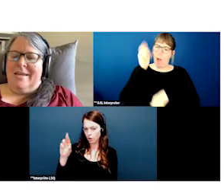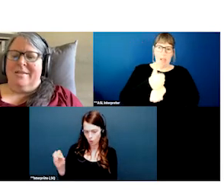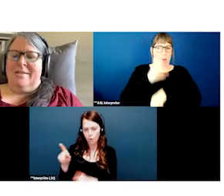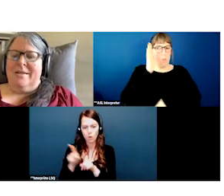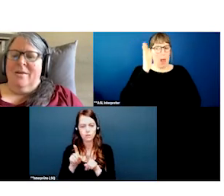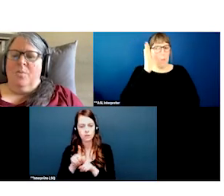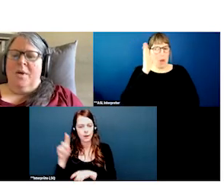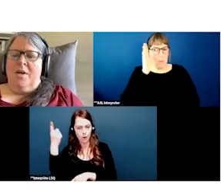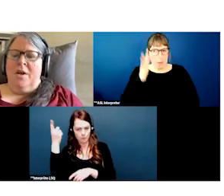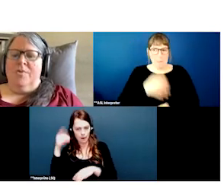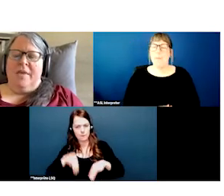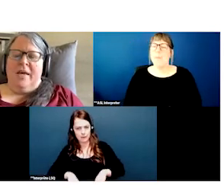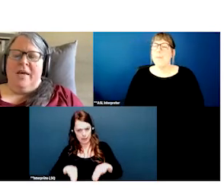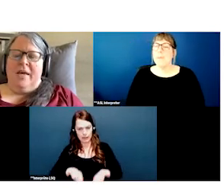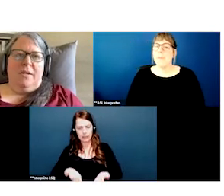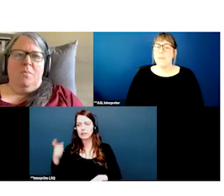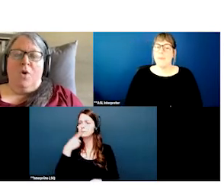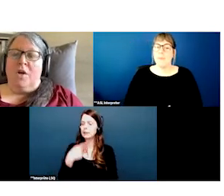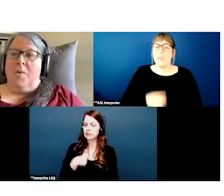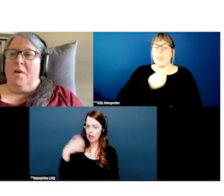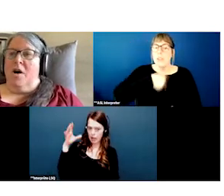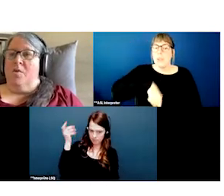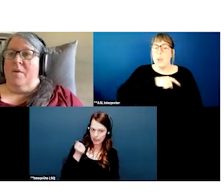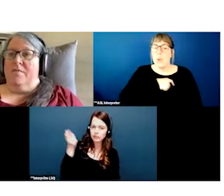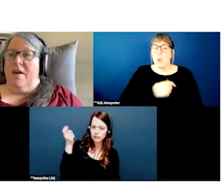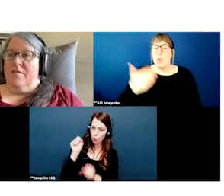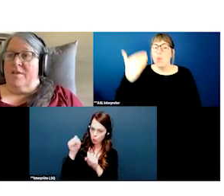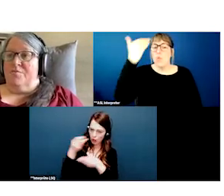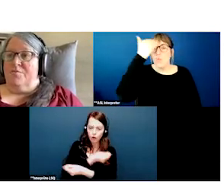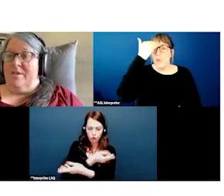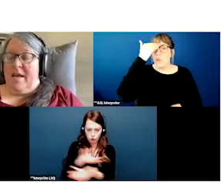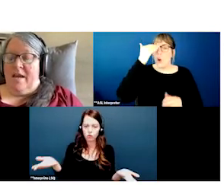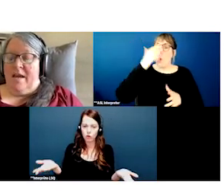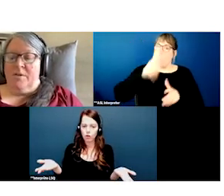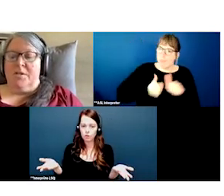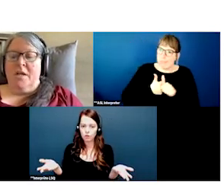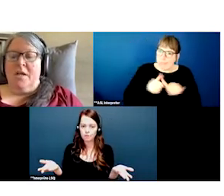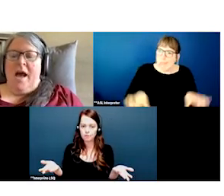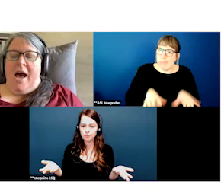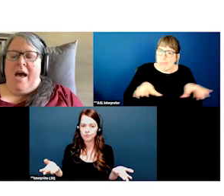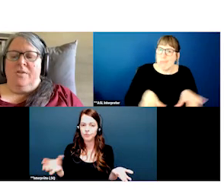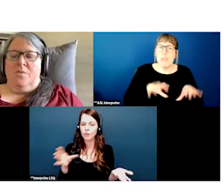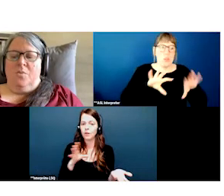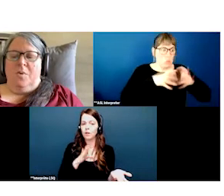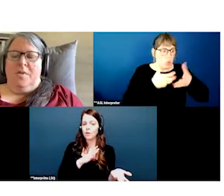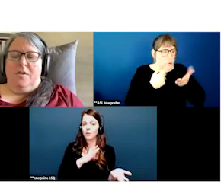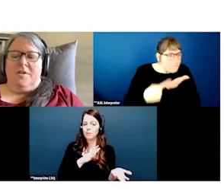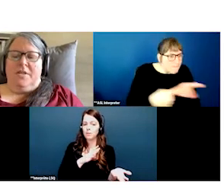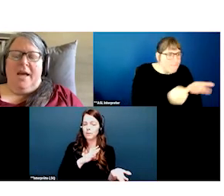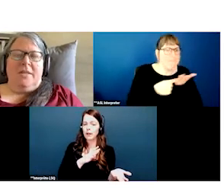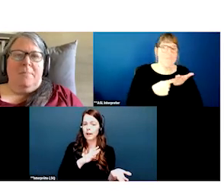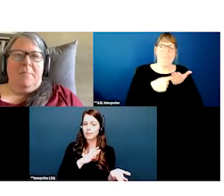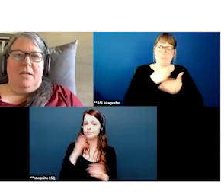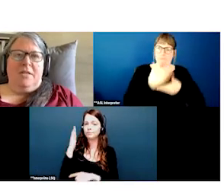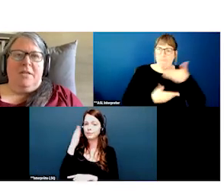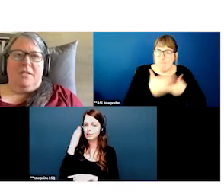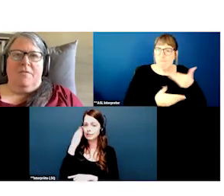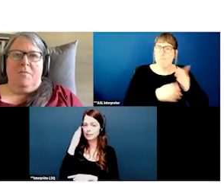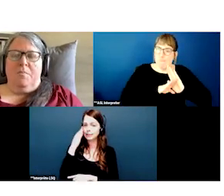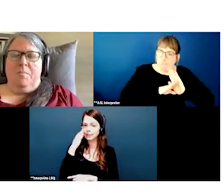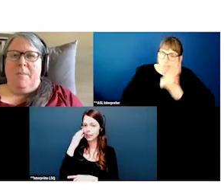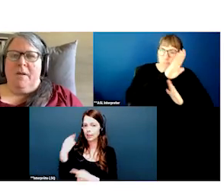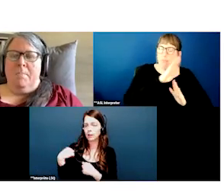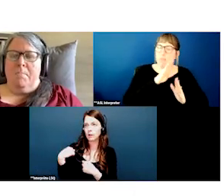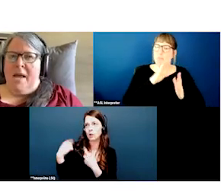behind the scenes, we know that there's been work going on with various roundtables and to get the opinions